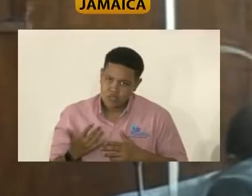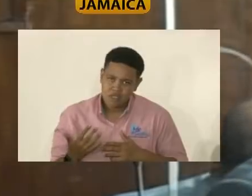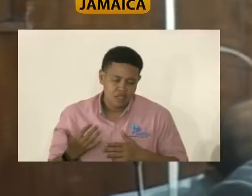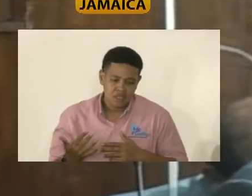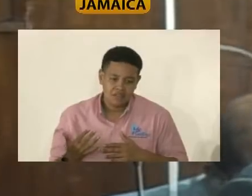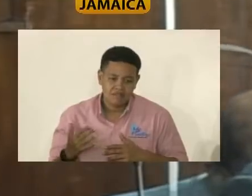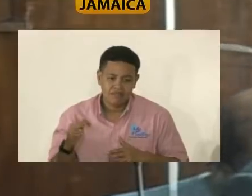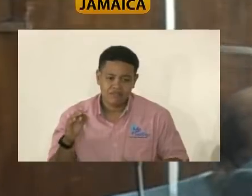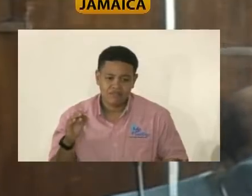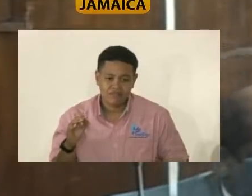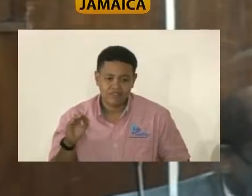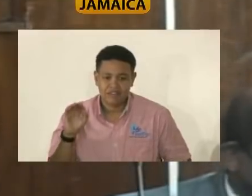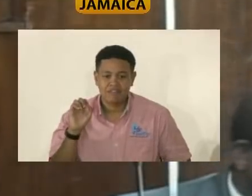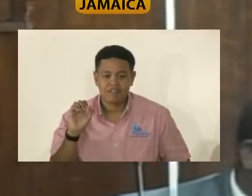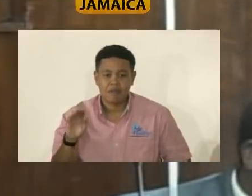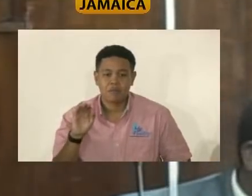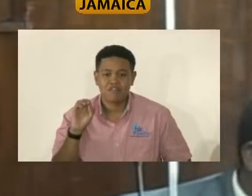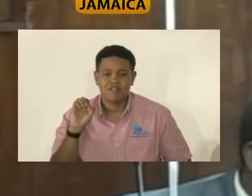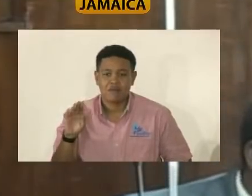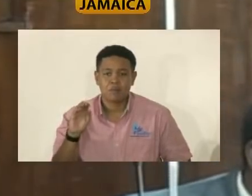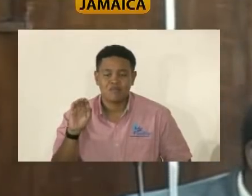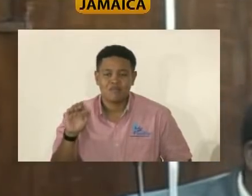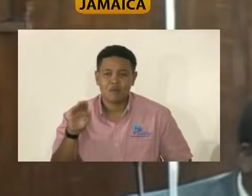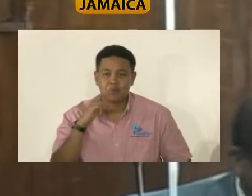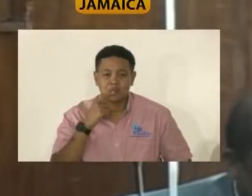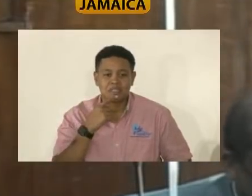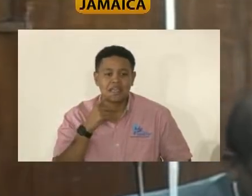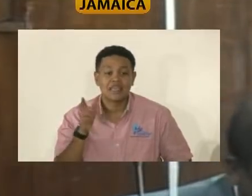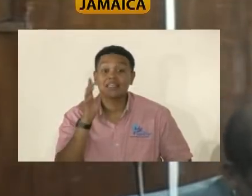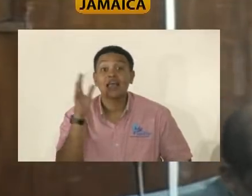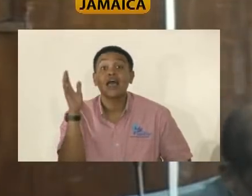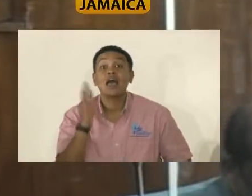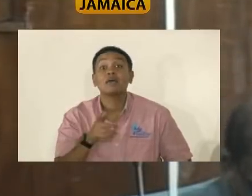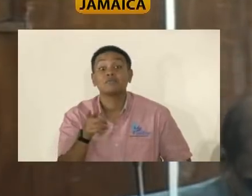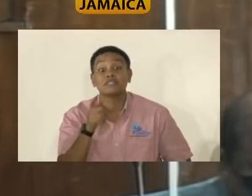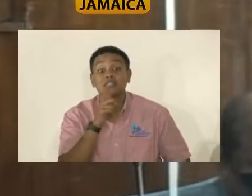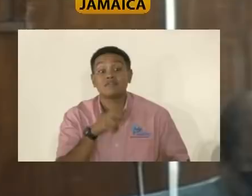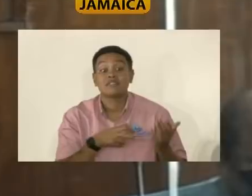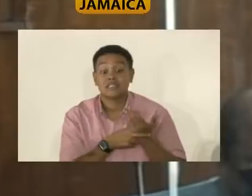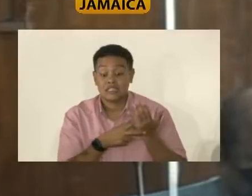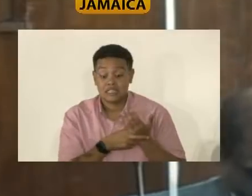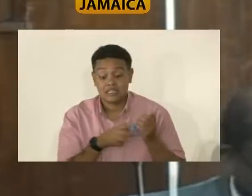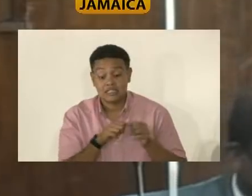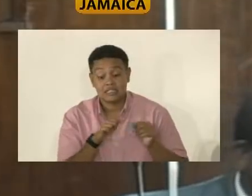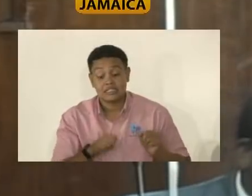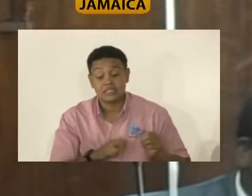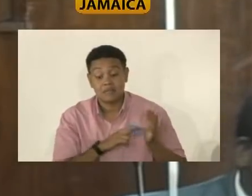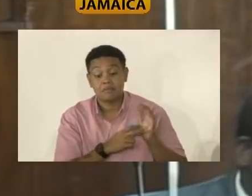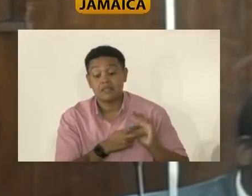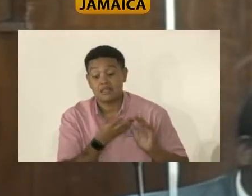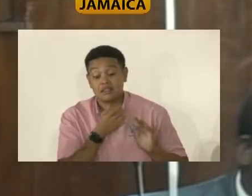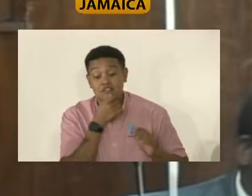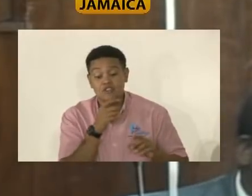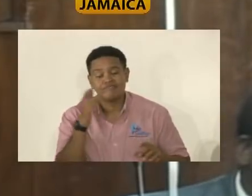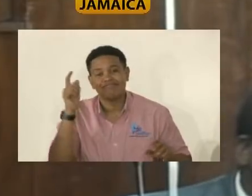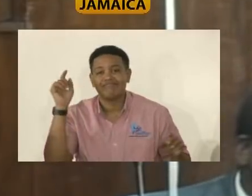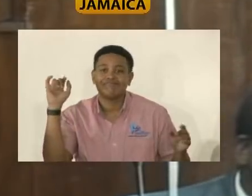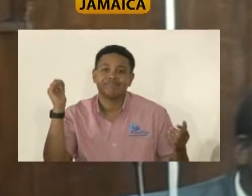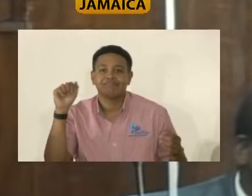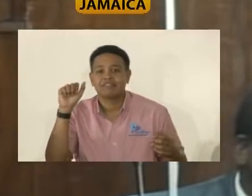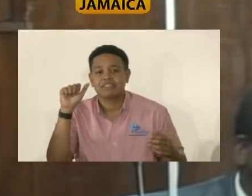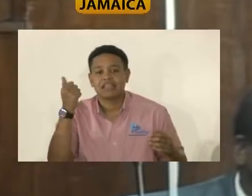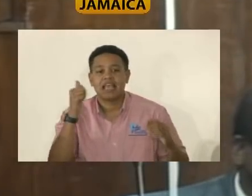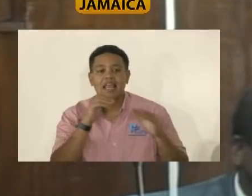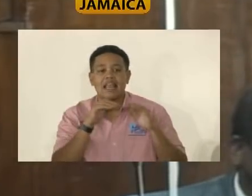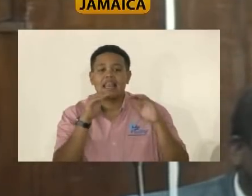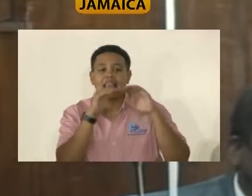February, you're correcting me, thank you. The absence of that promised ticketing system means that the supposed 10 levels of